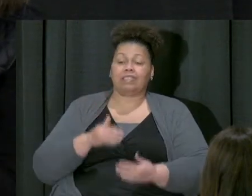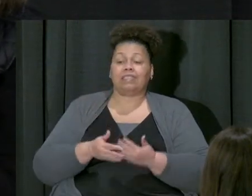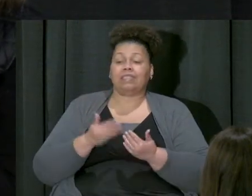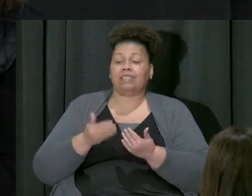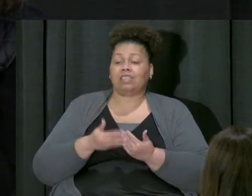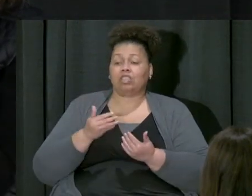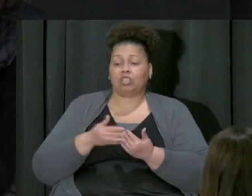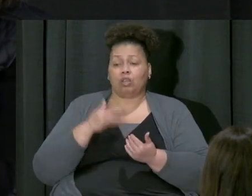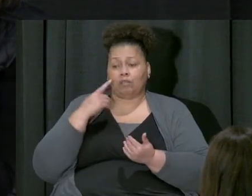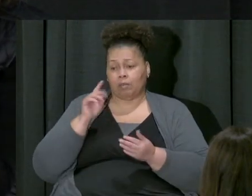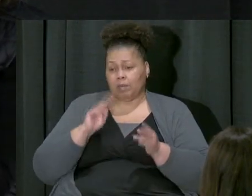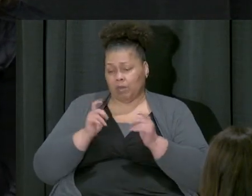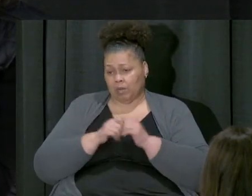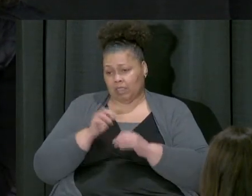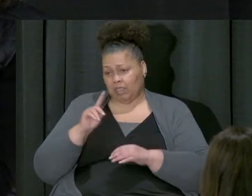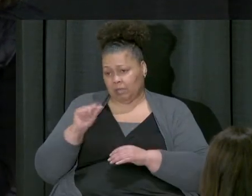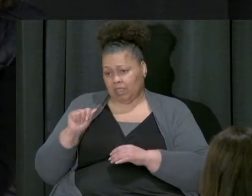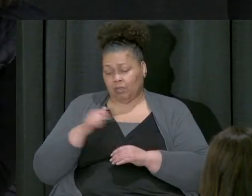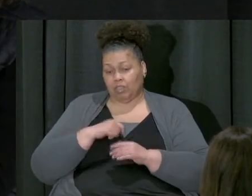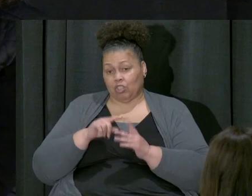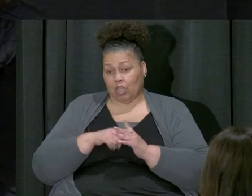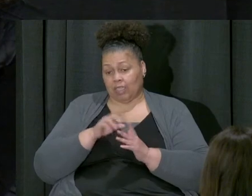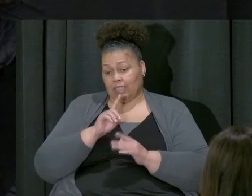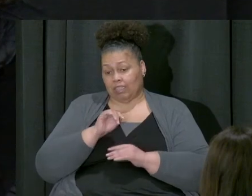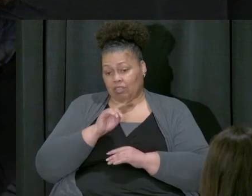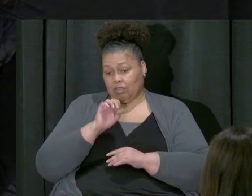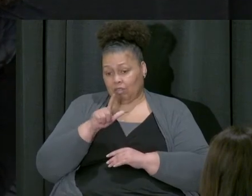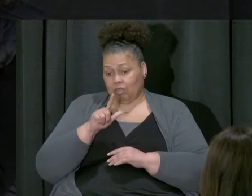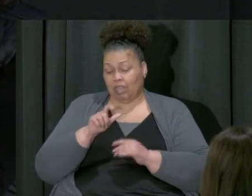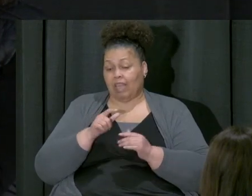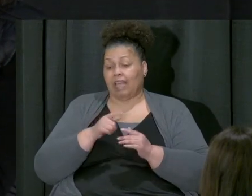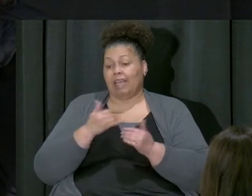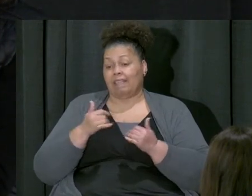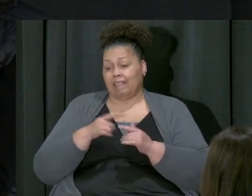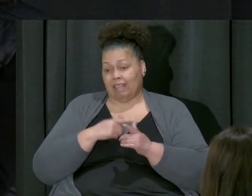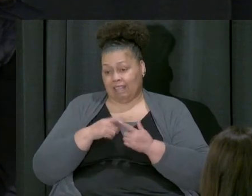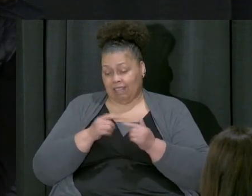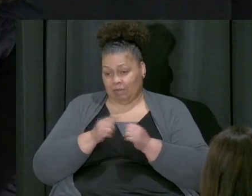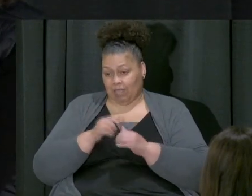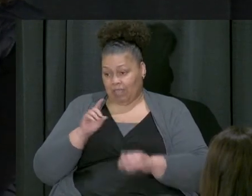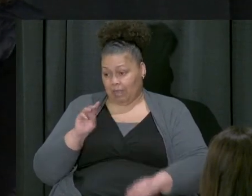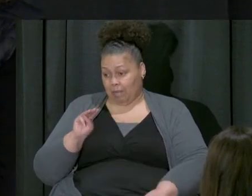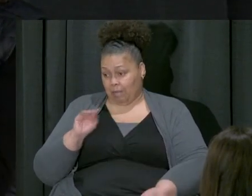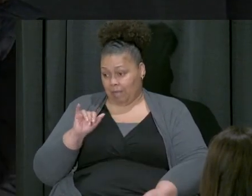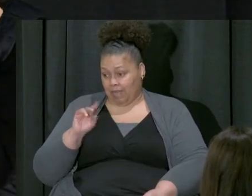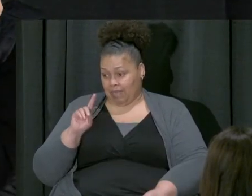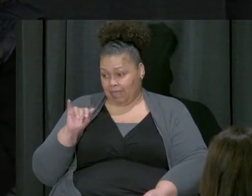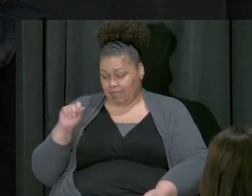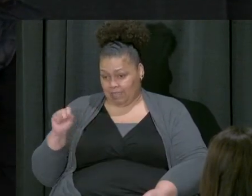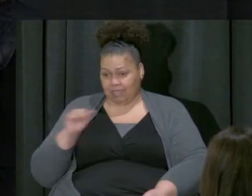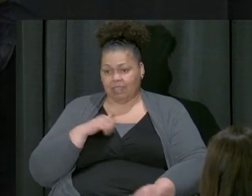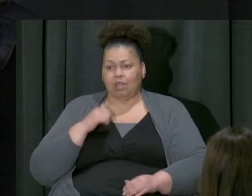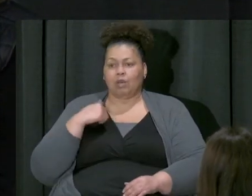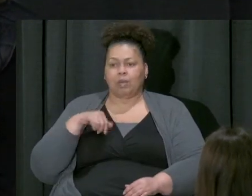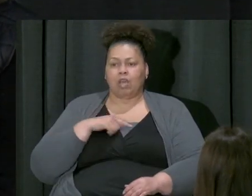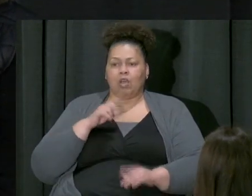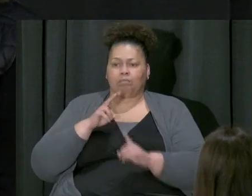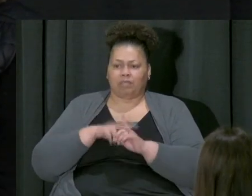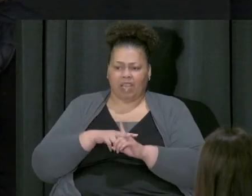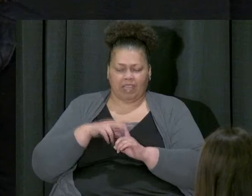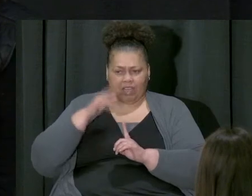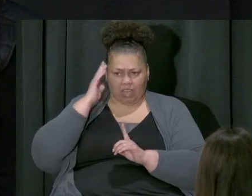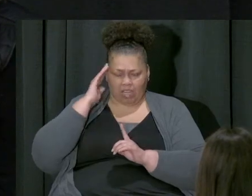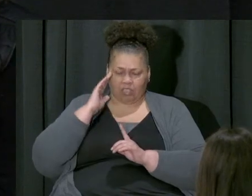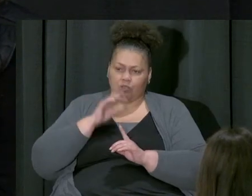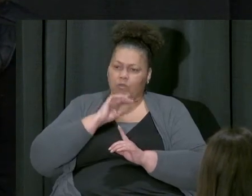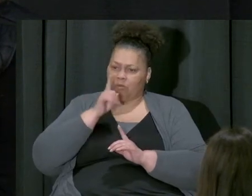we started in the digital space, and with MyDys, we are taking our knowledge to the real life